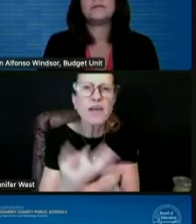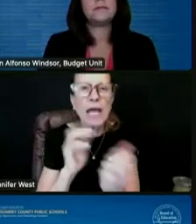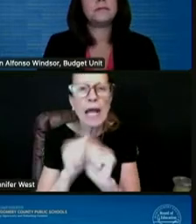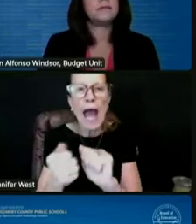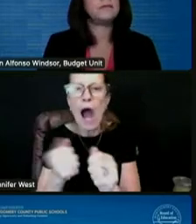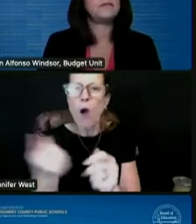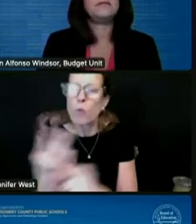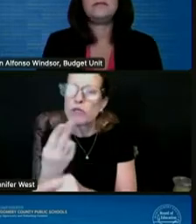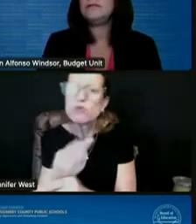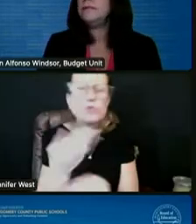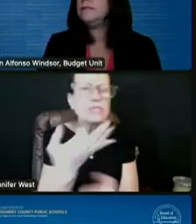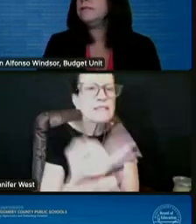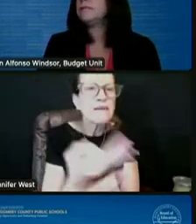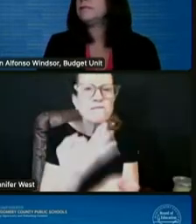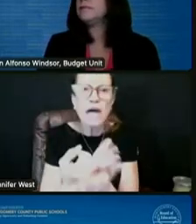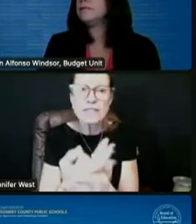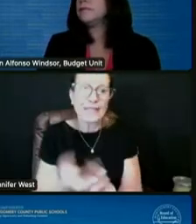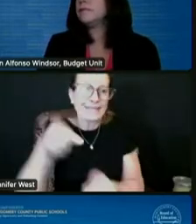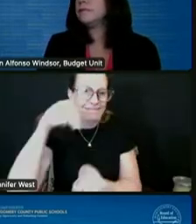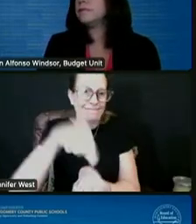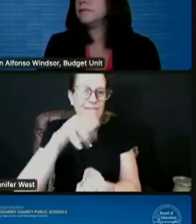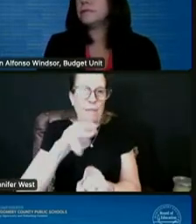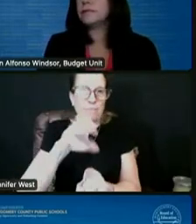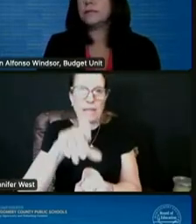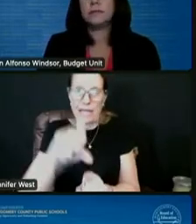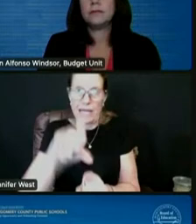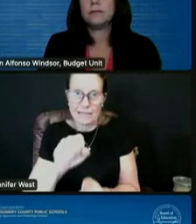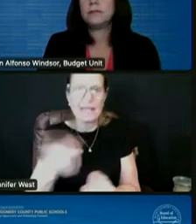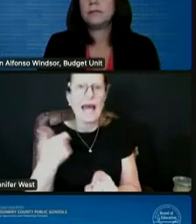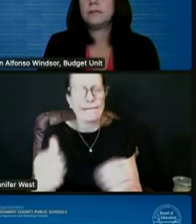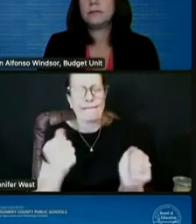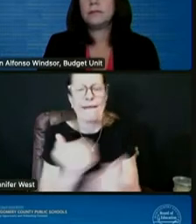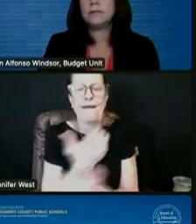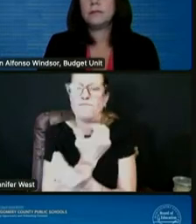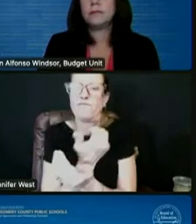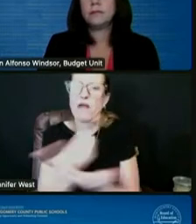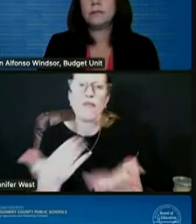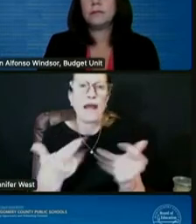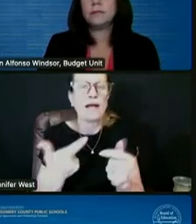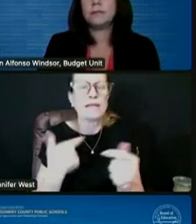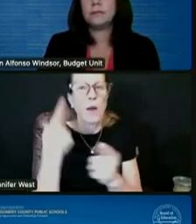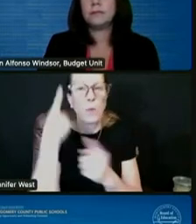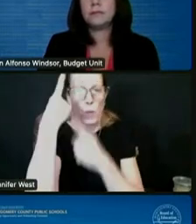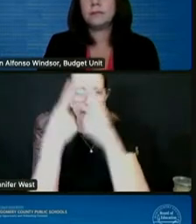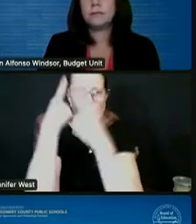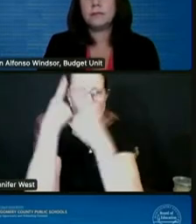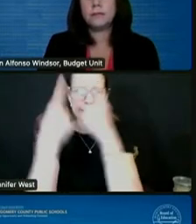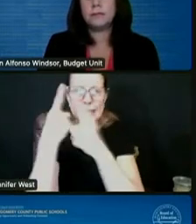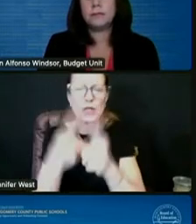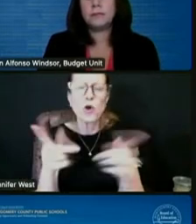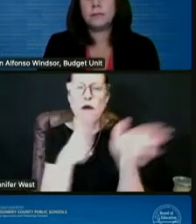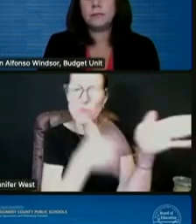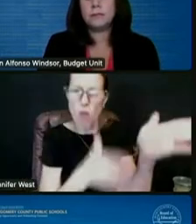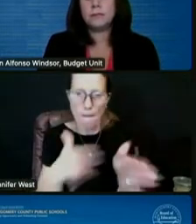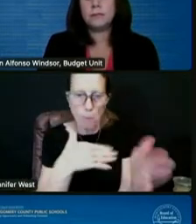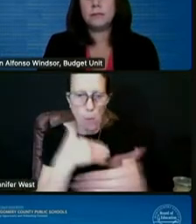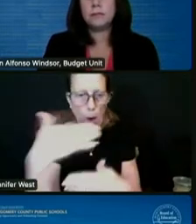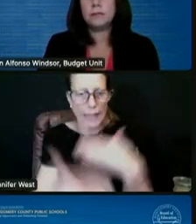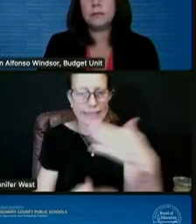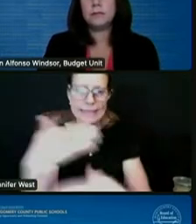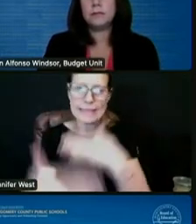that funding in Montgomery County Public Schools, and all the things that are taken into consideration of the process of getting the school system's